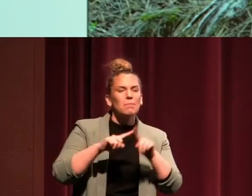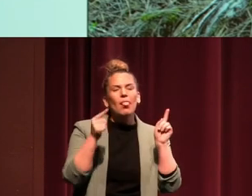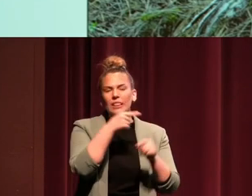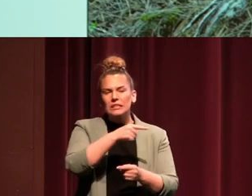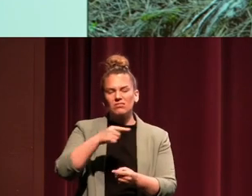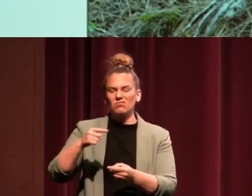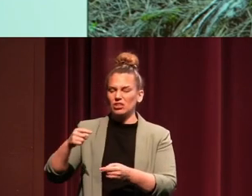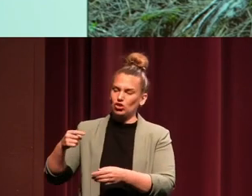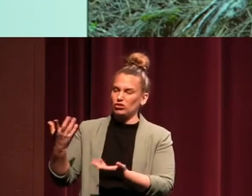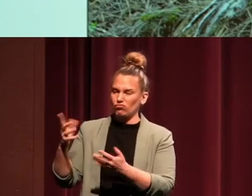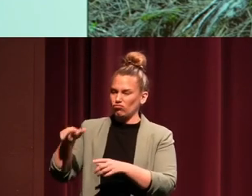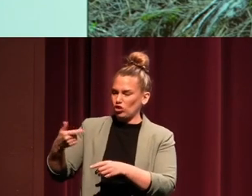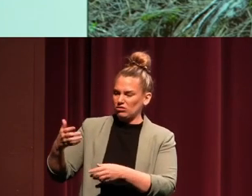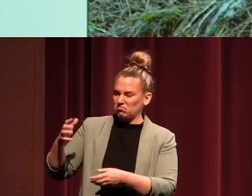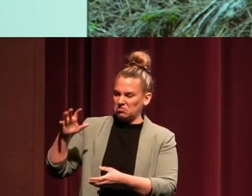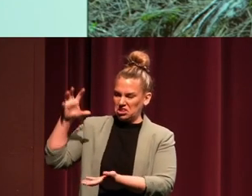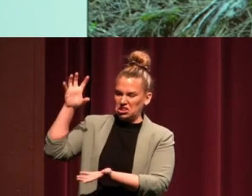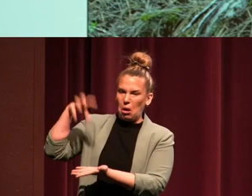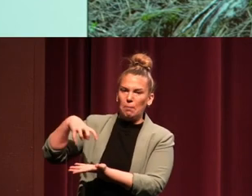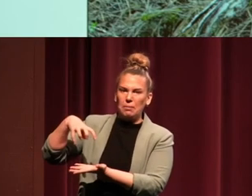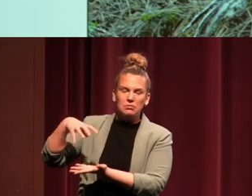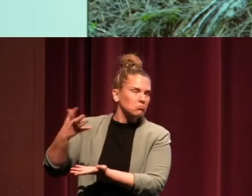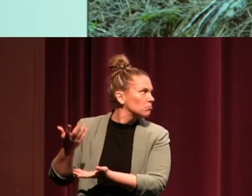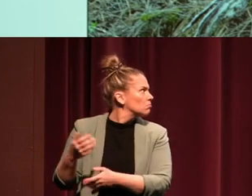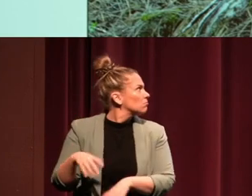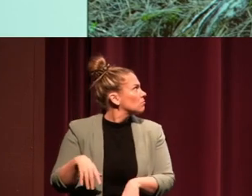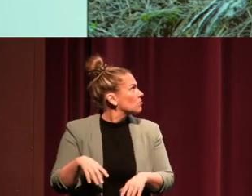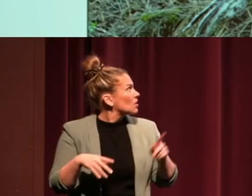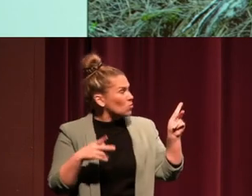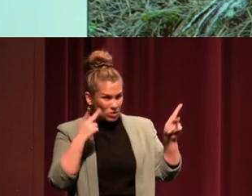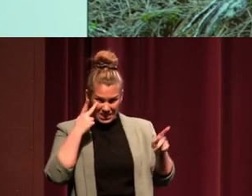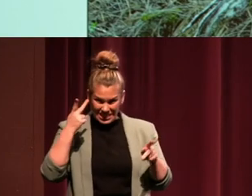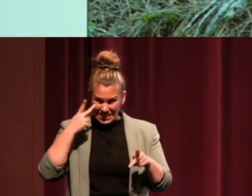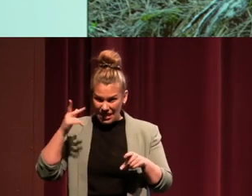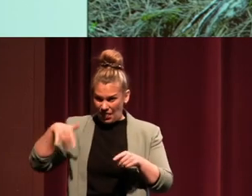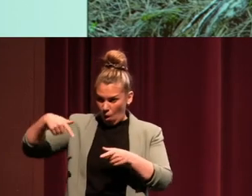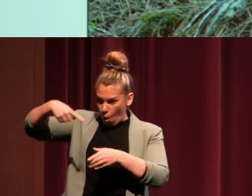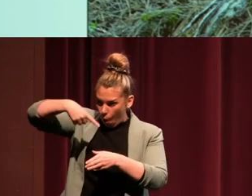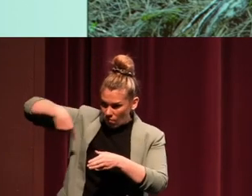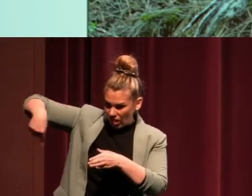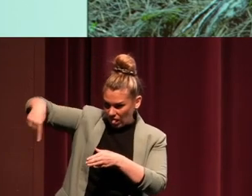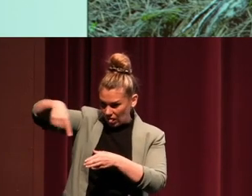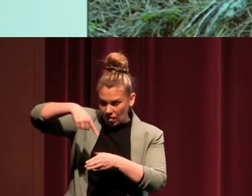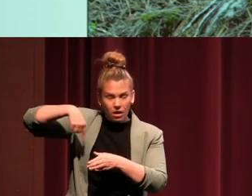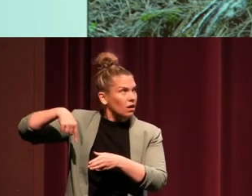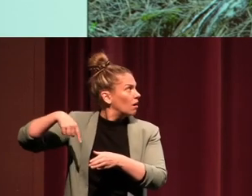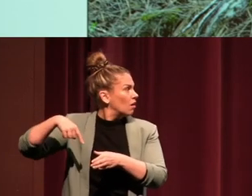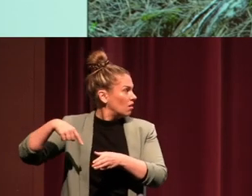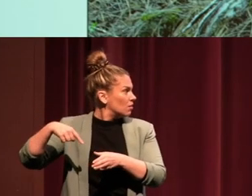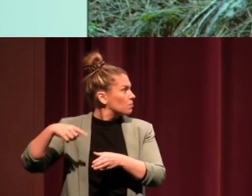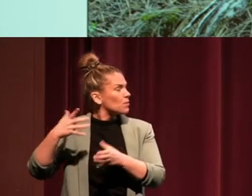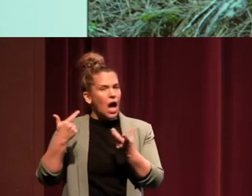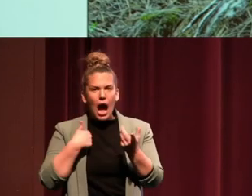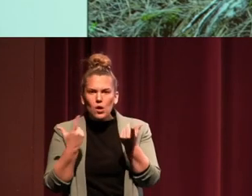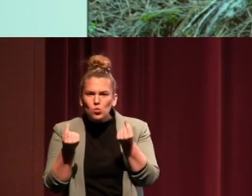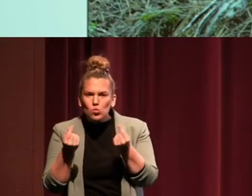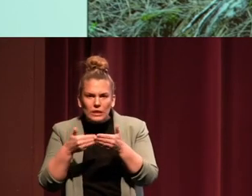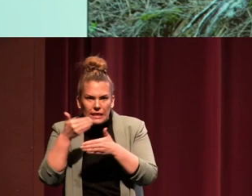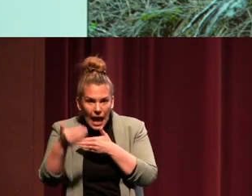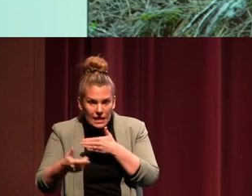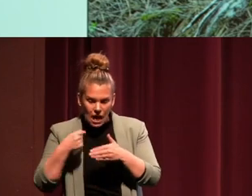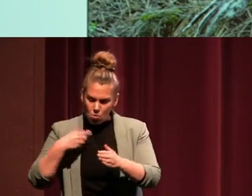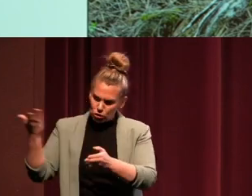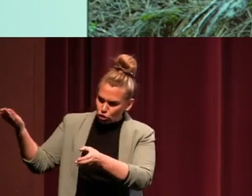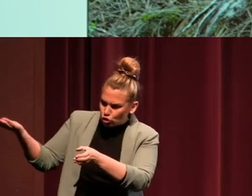we're interested in is that oval-like feature in it. What I'm going to do next is I'm going to cut